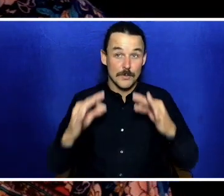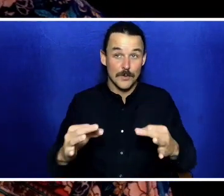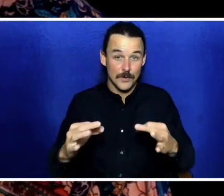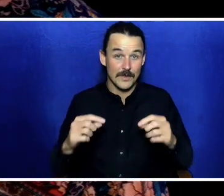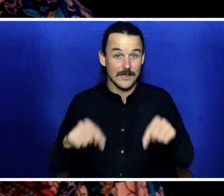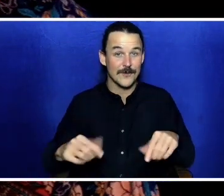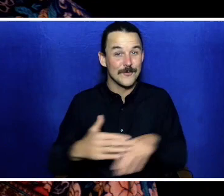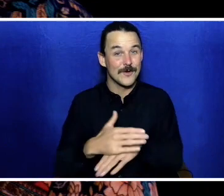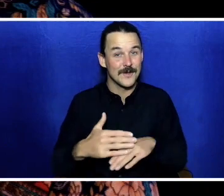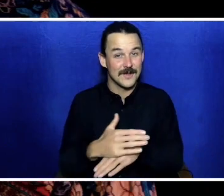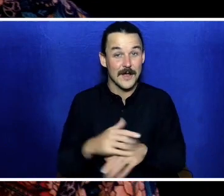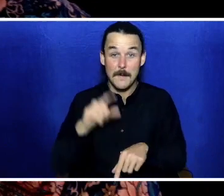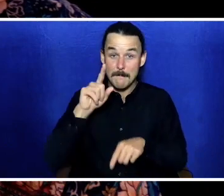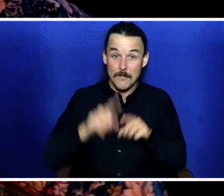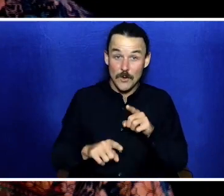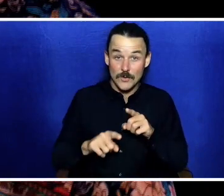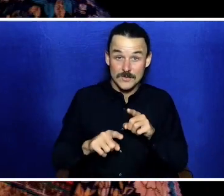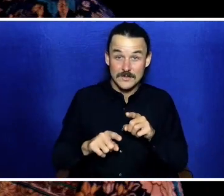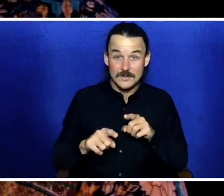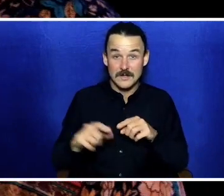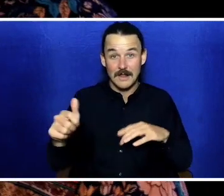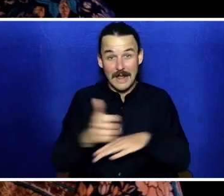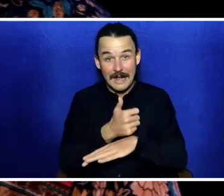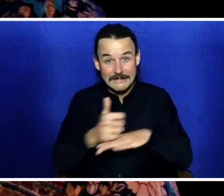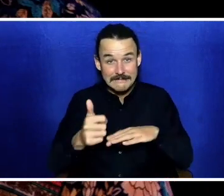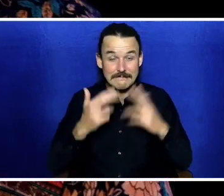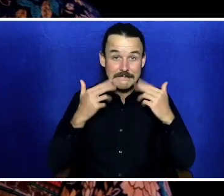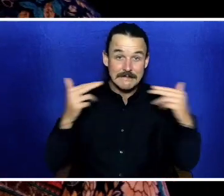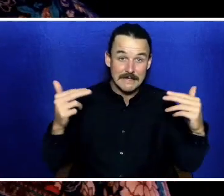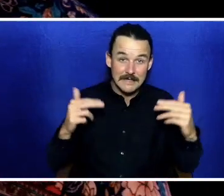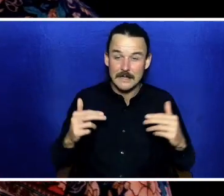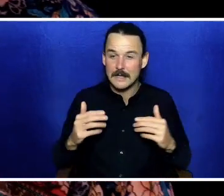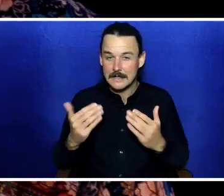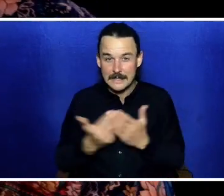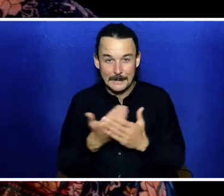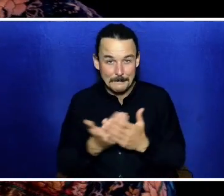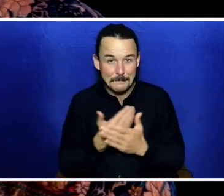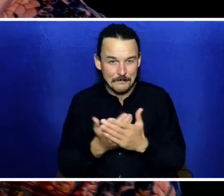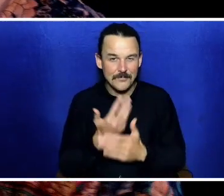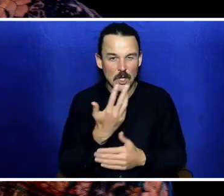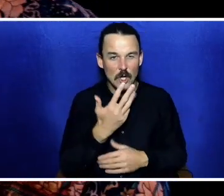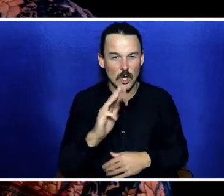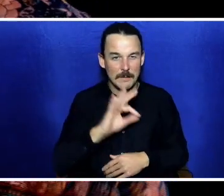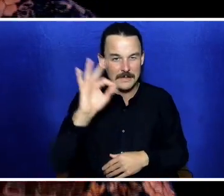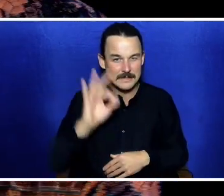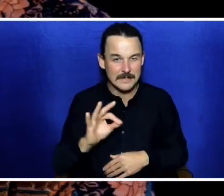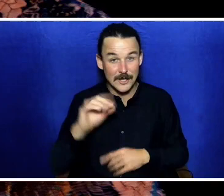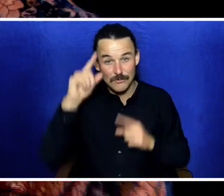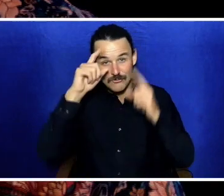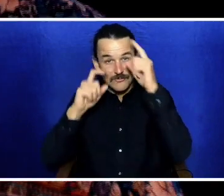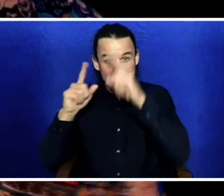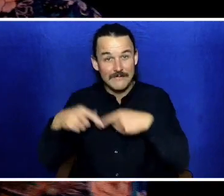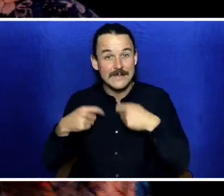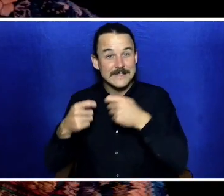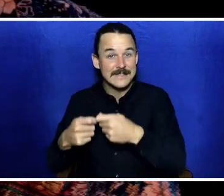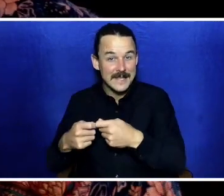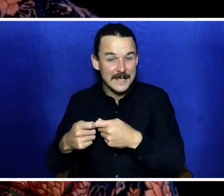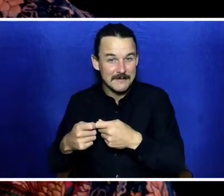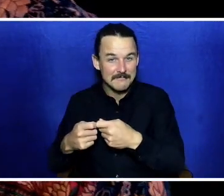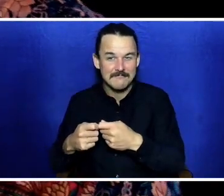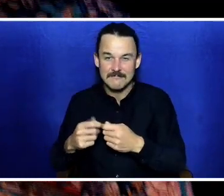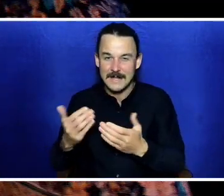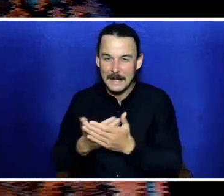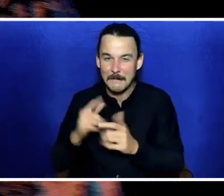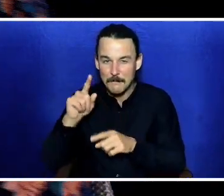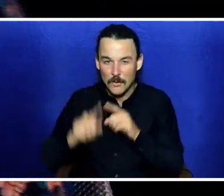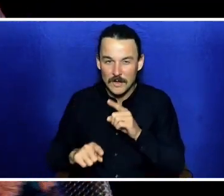of the cast, almost up to 90%, and nearly all of our creative team. Unfortunately, we've lost our MD to Hamilton, but she's gone to great